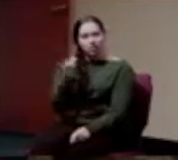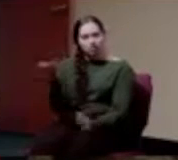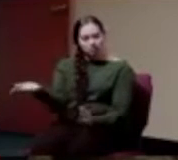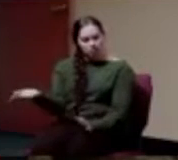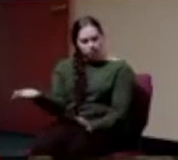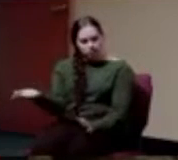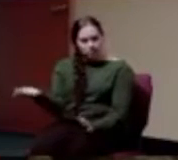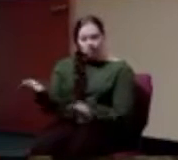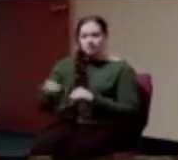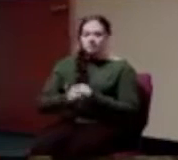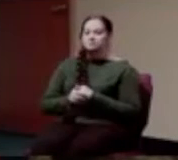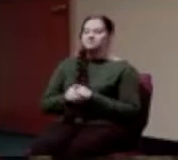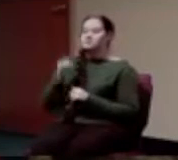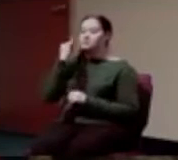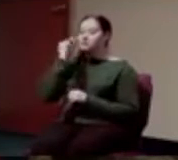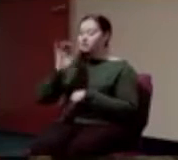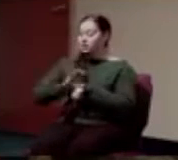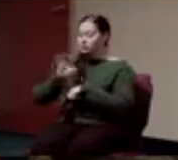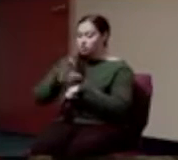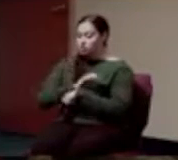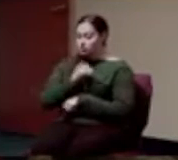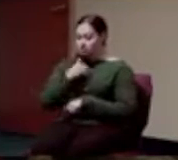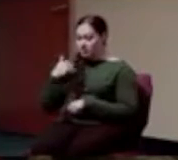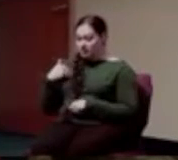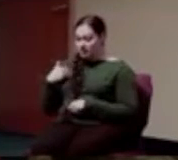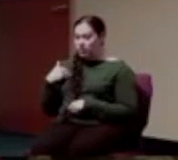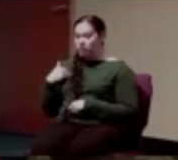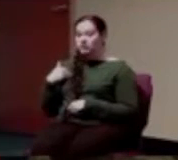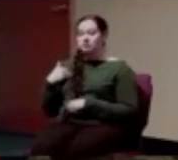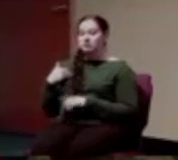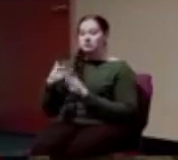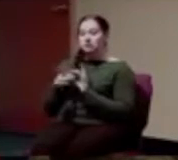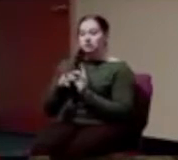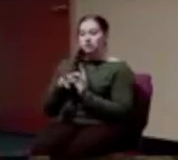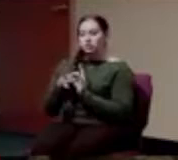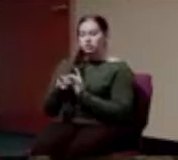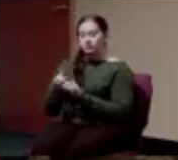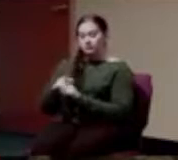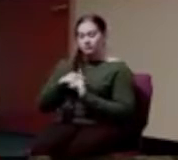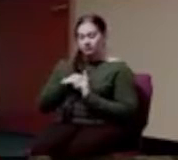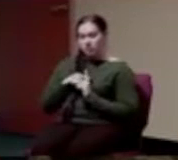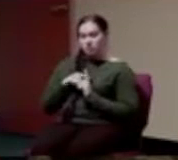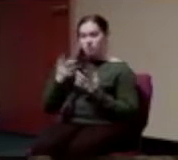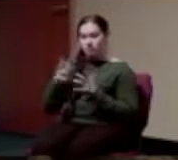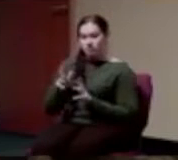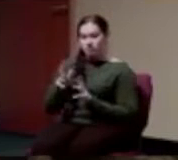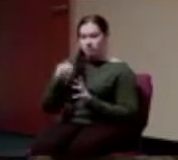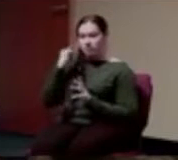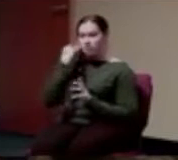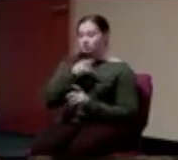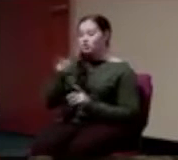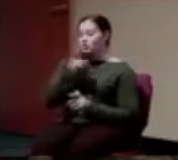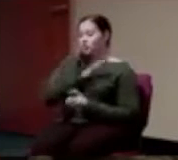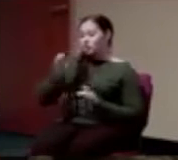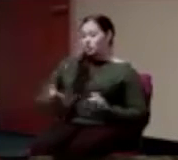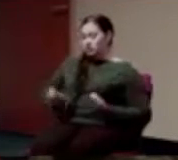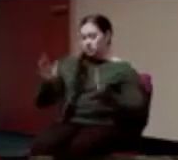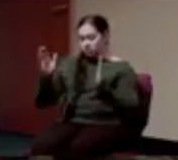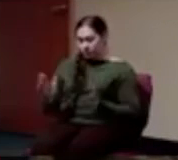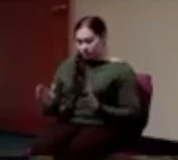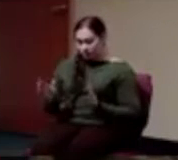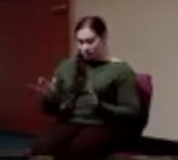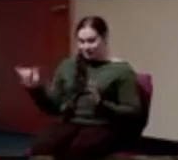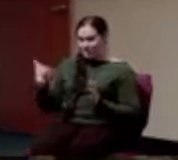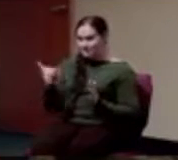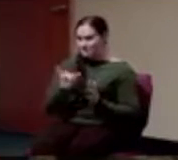Jesus followers, it shows how you should treat difficult people. Because when it comes down to it, being a Christian means being like